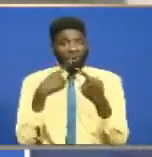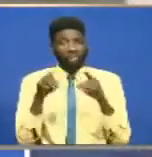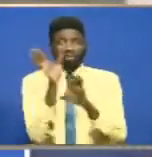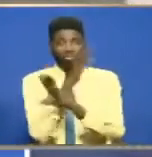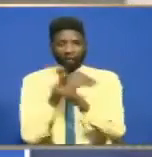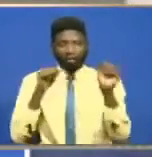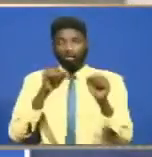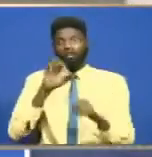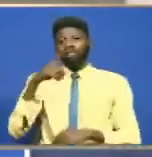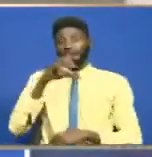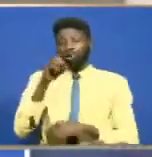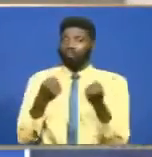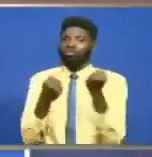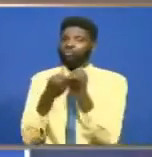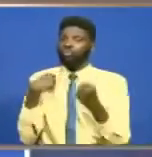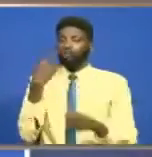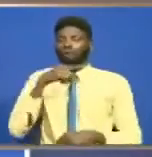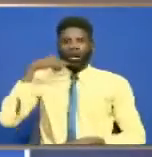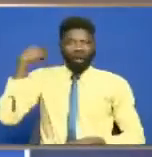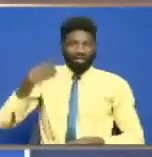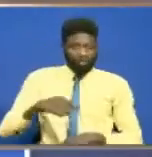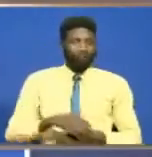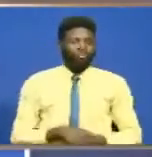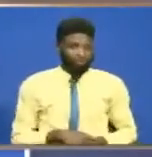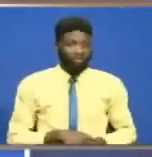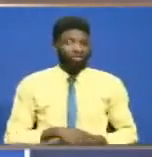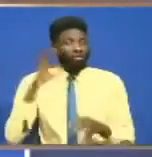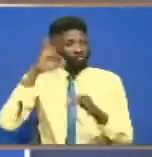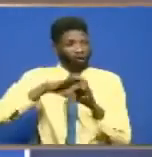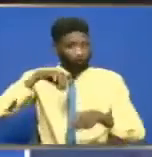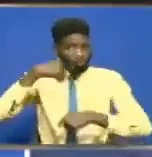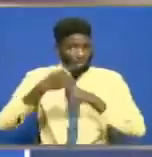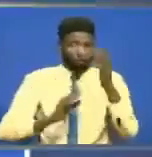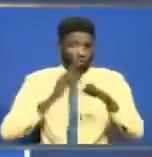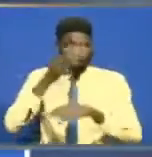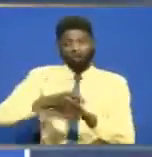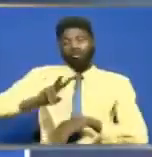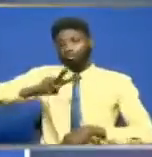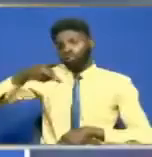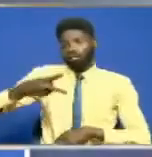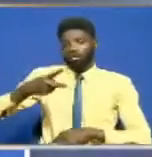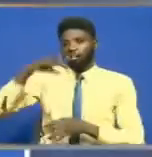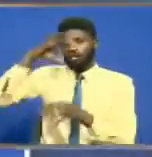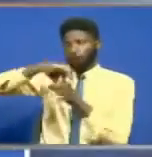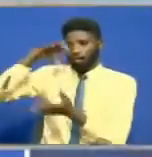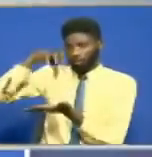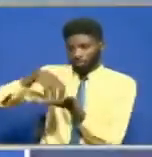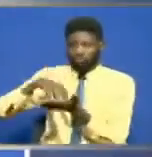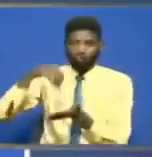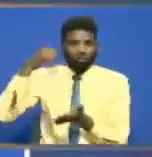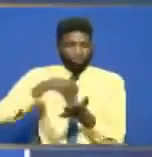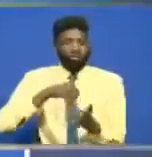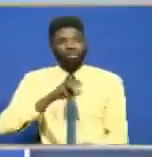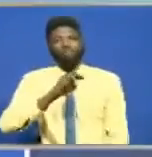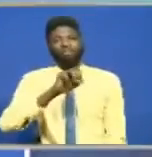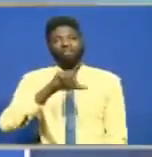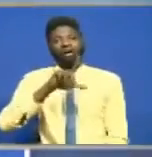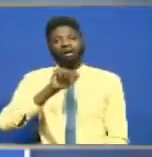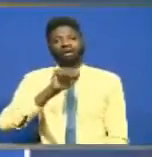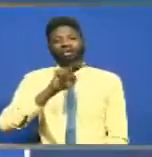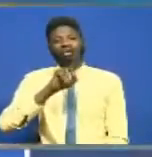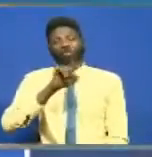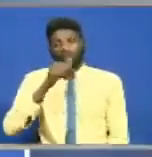backed by Russia. Voting is ongoing in more than 2,000 polling stations, including for Moldovans living